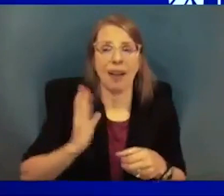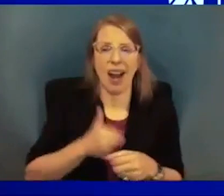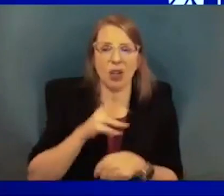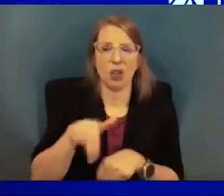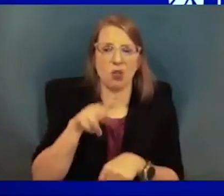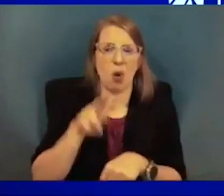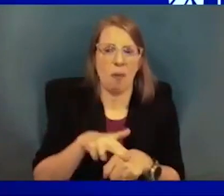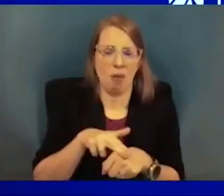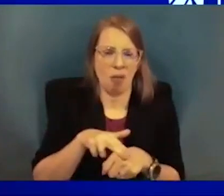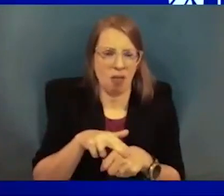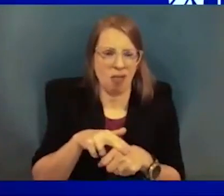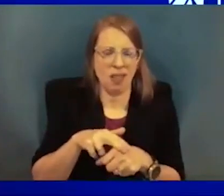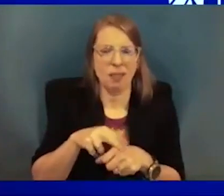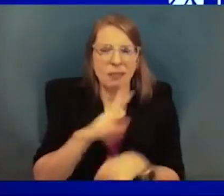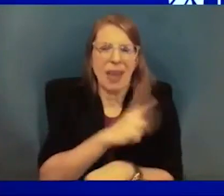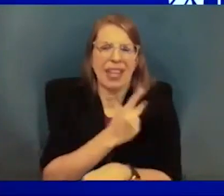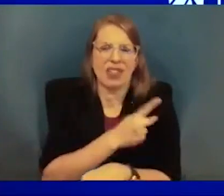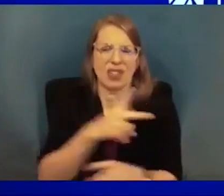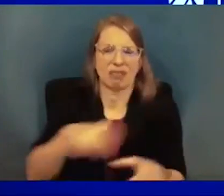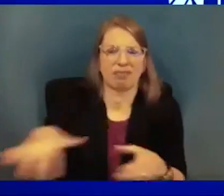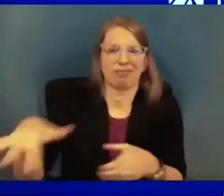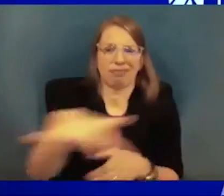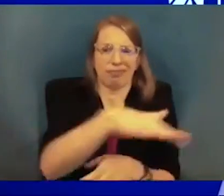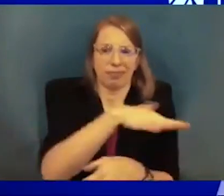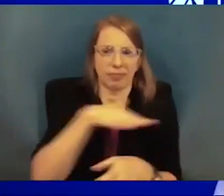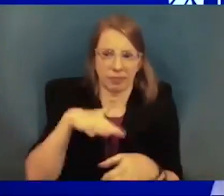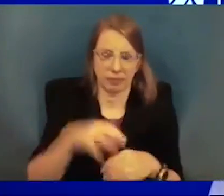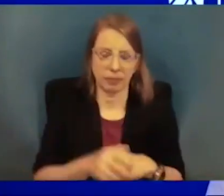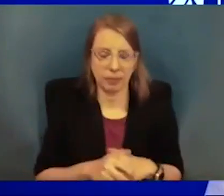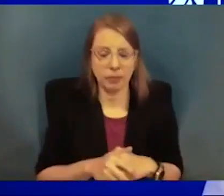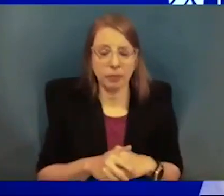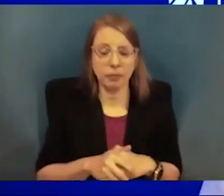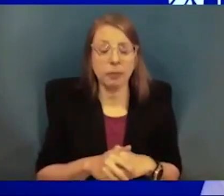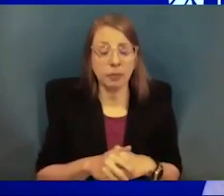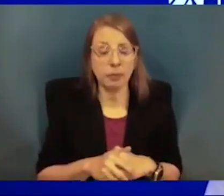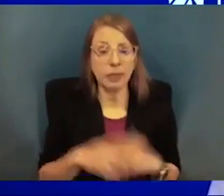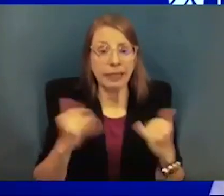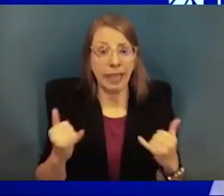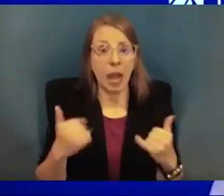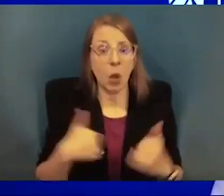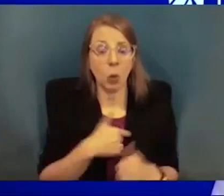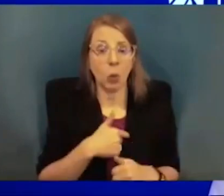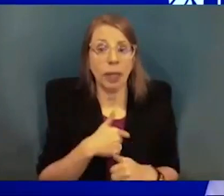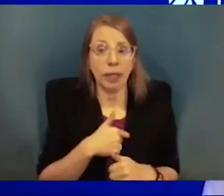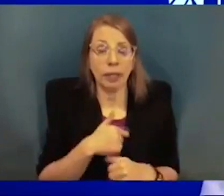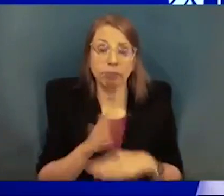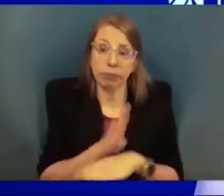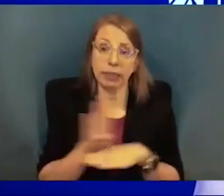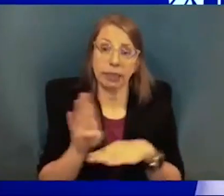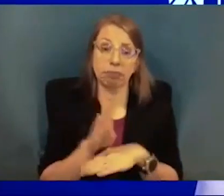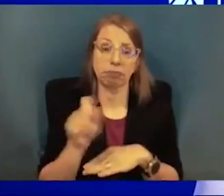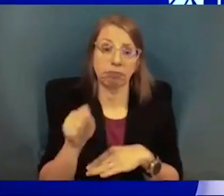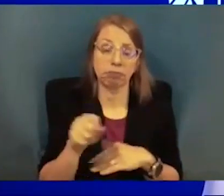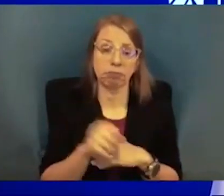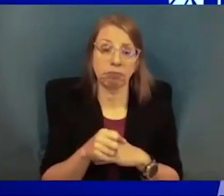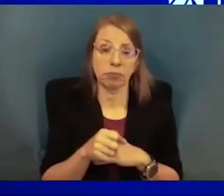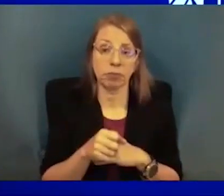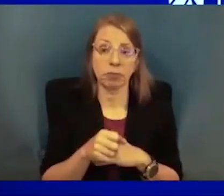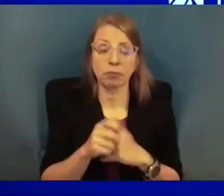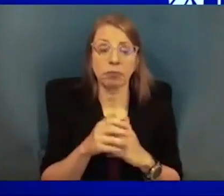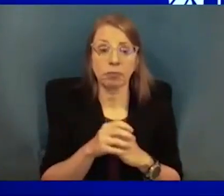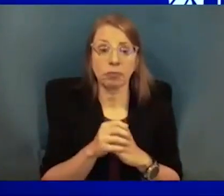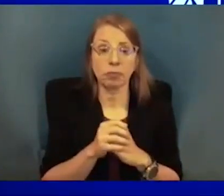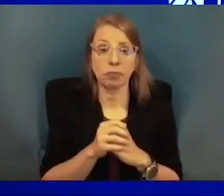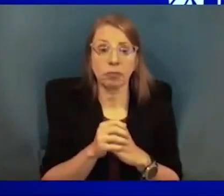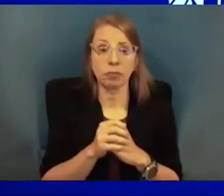area. But again, we've had more. Now we are a busy hospital. We are seeing people for those quote